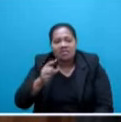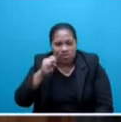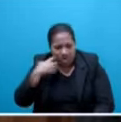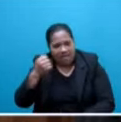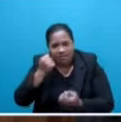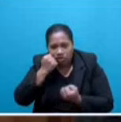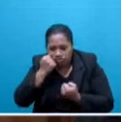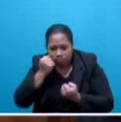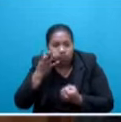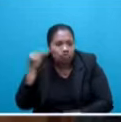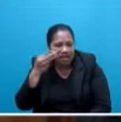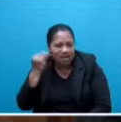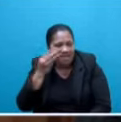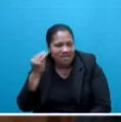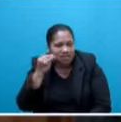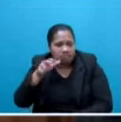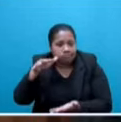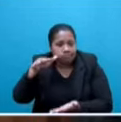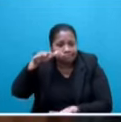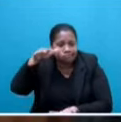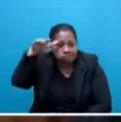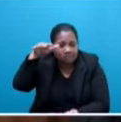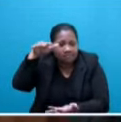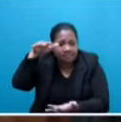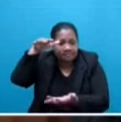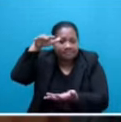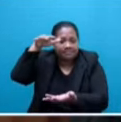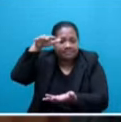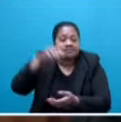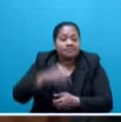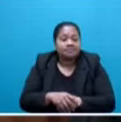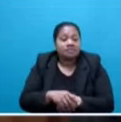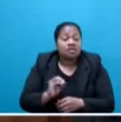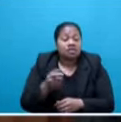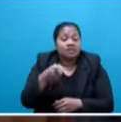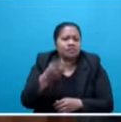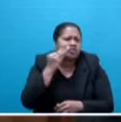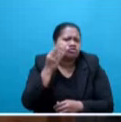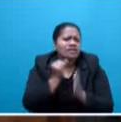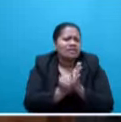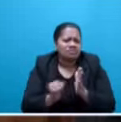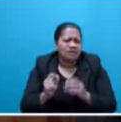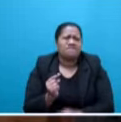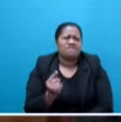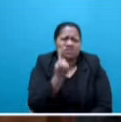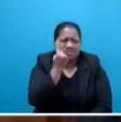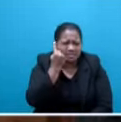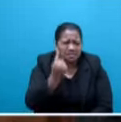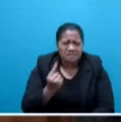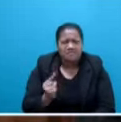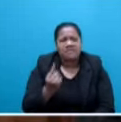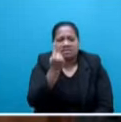Honorable Speaker, sir, under the leadership of Prime Minister and Minister for Sugar Industry, this is first time sugar industry